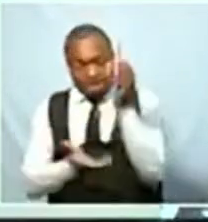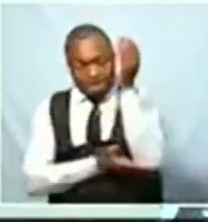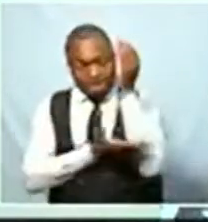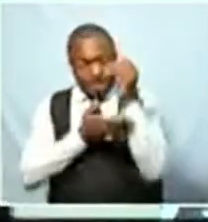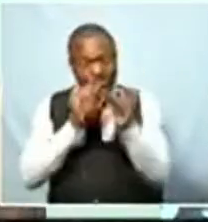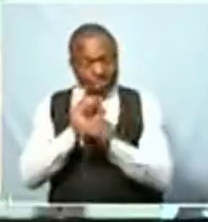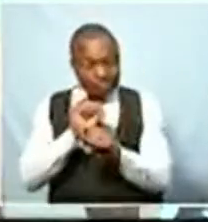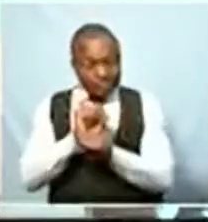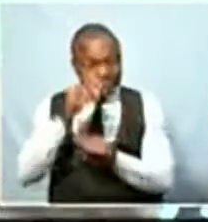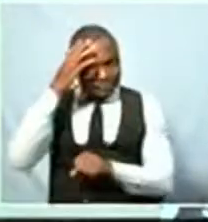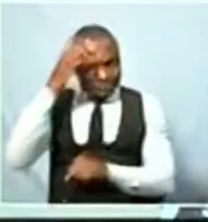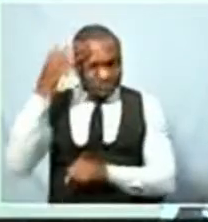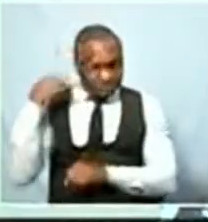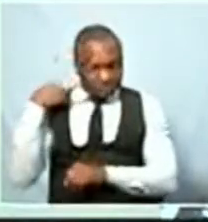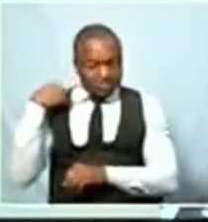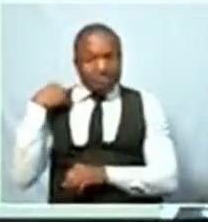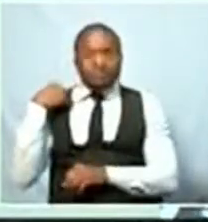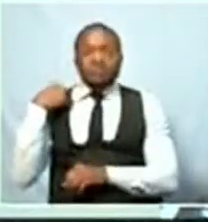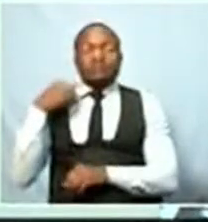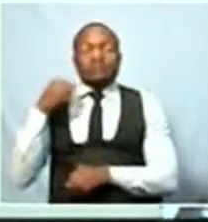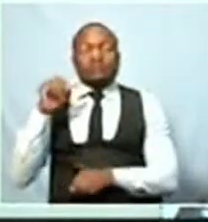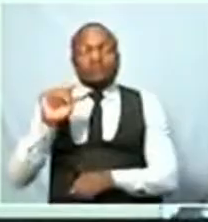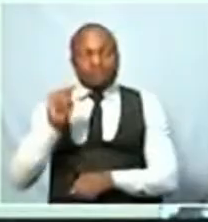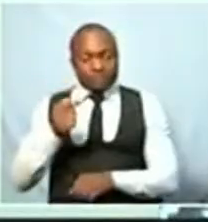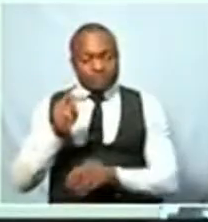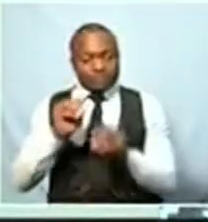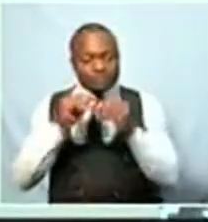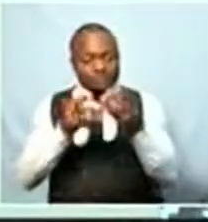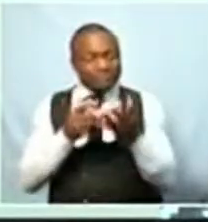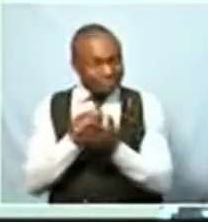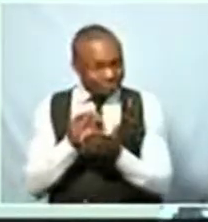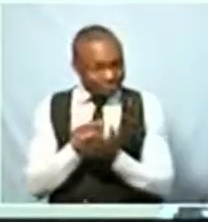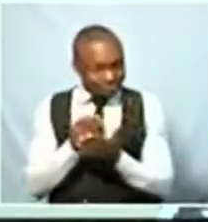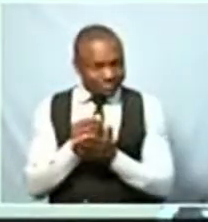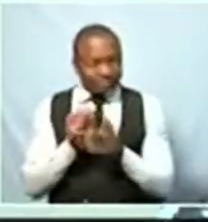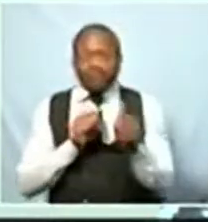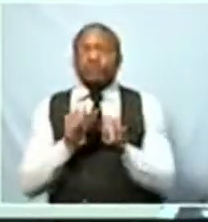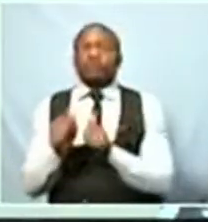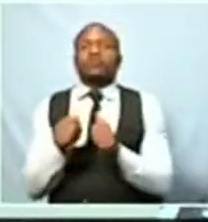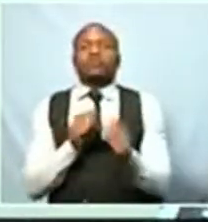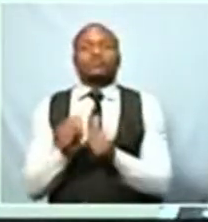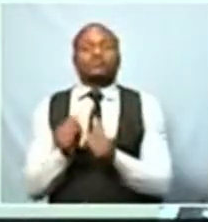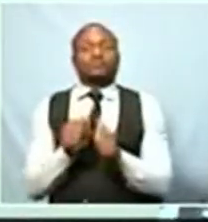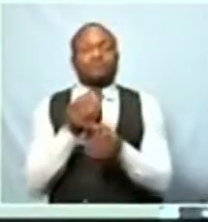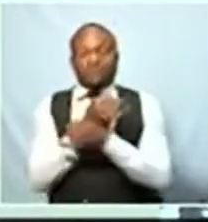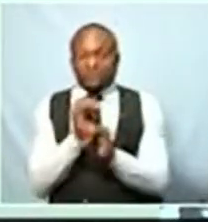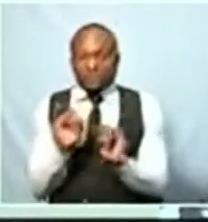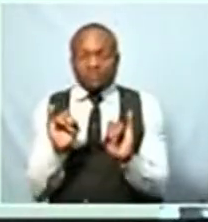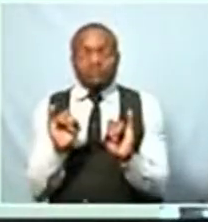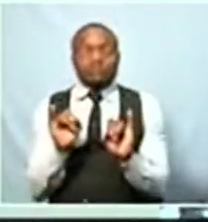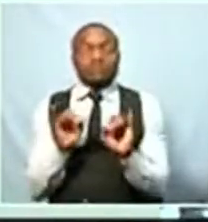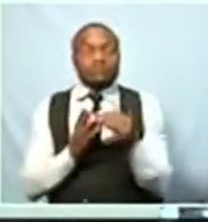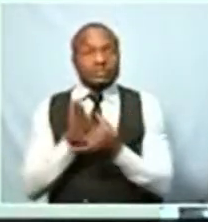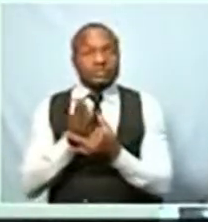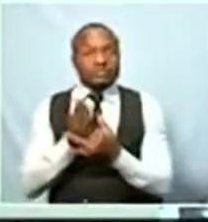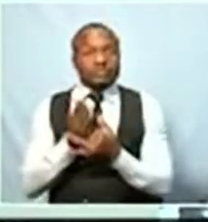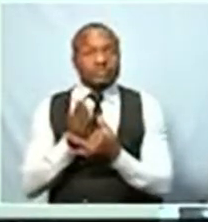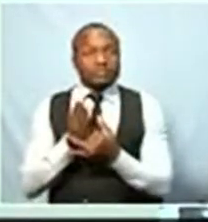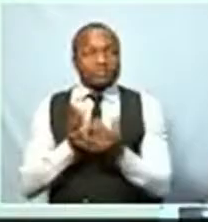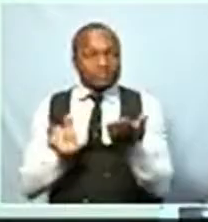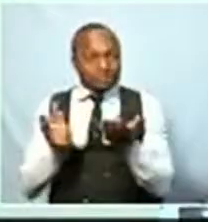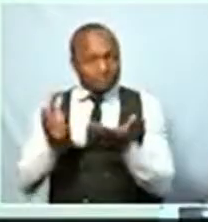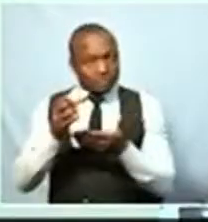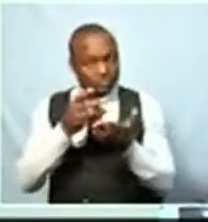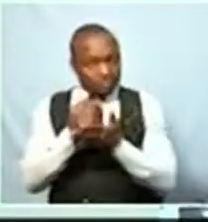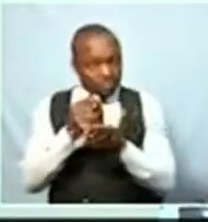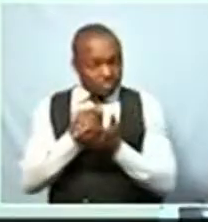capacity of the Office of the Auditor General by providing financial and administrative autonomy through charging and collecting fees